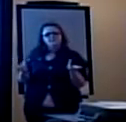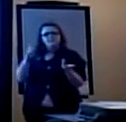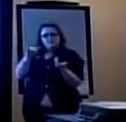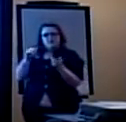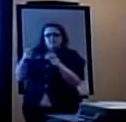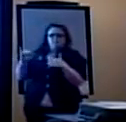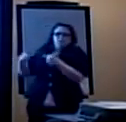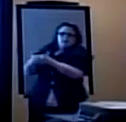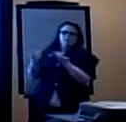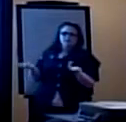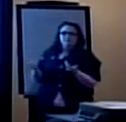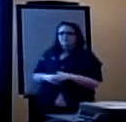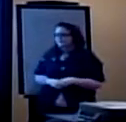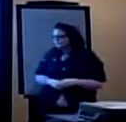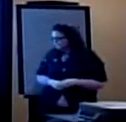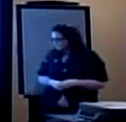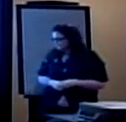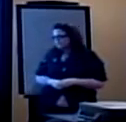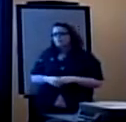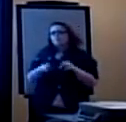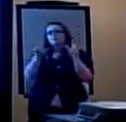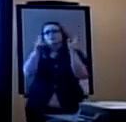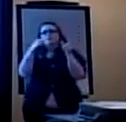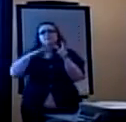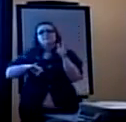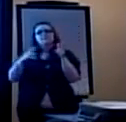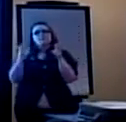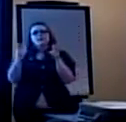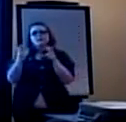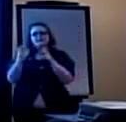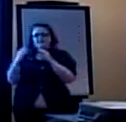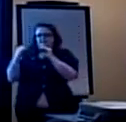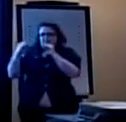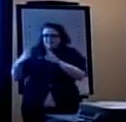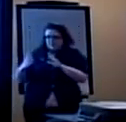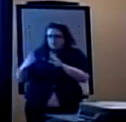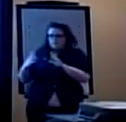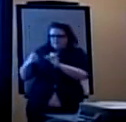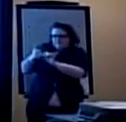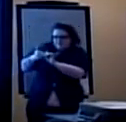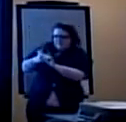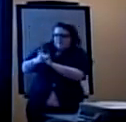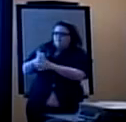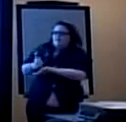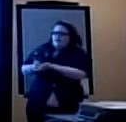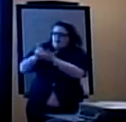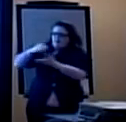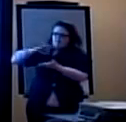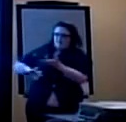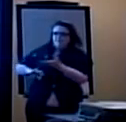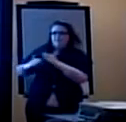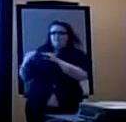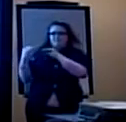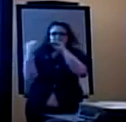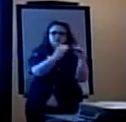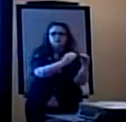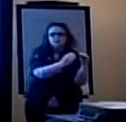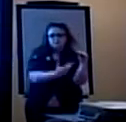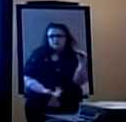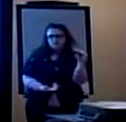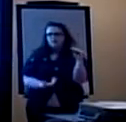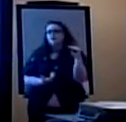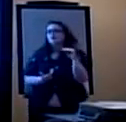One thing that computers can do, though, of course, is help the literacy practitioners, teachers, and educators themselves. A study by Ajayi